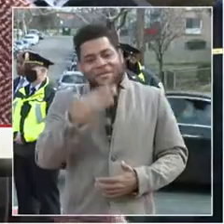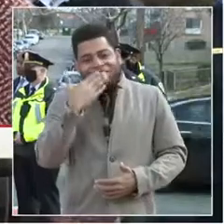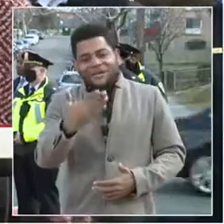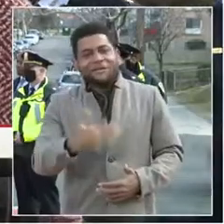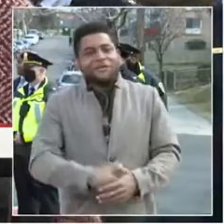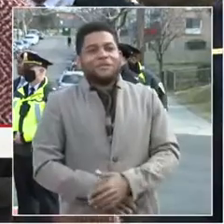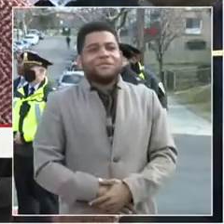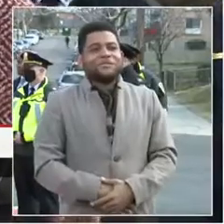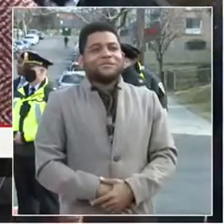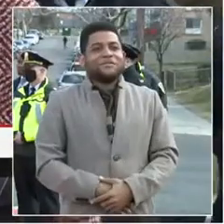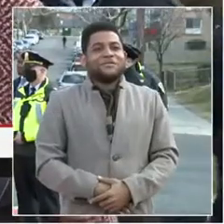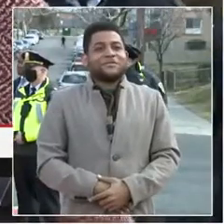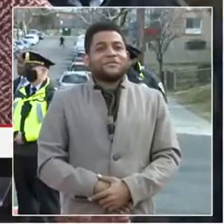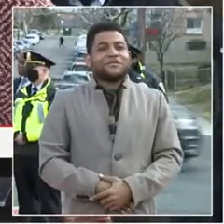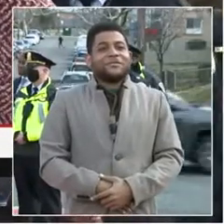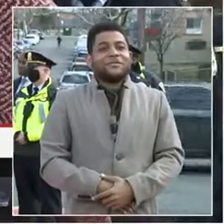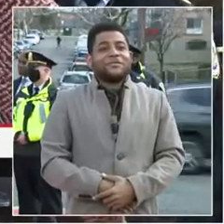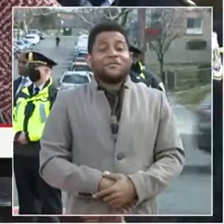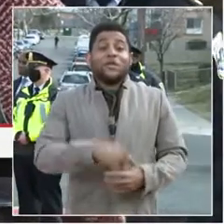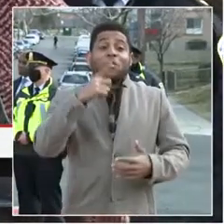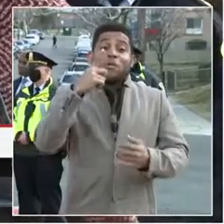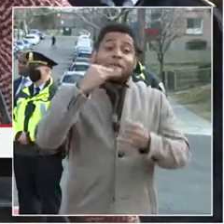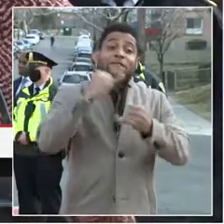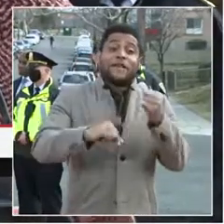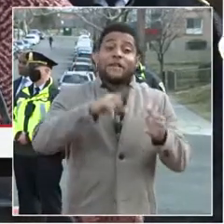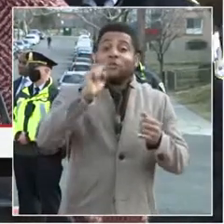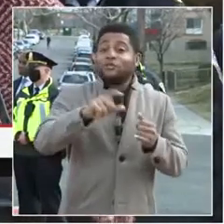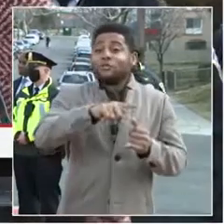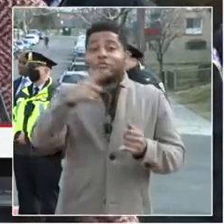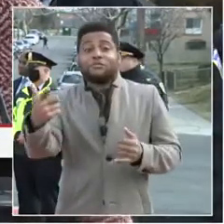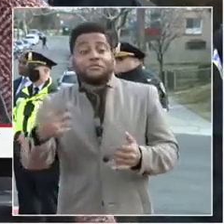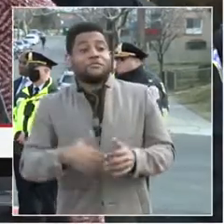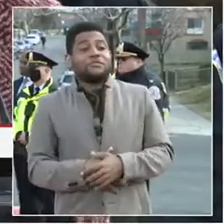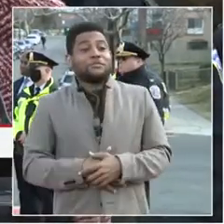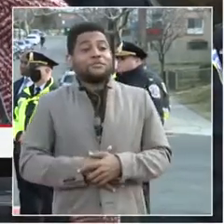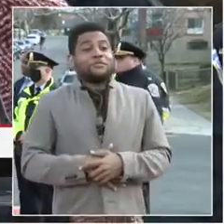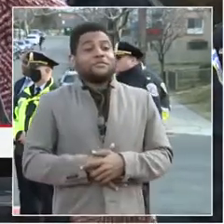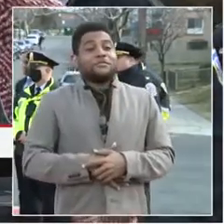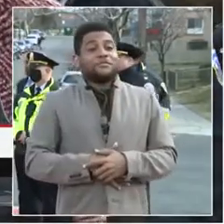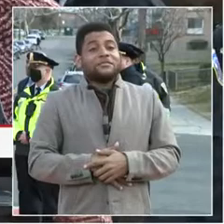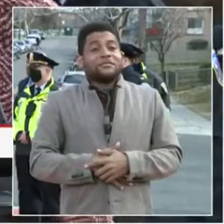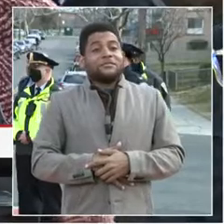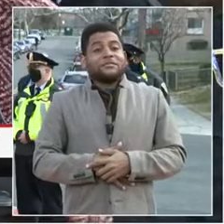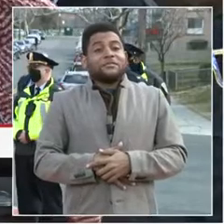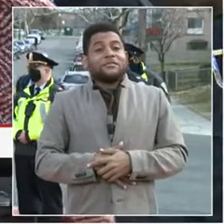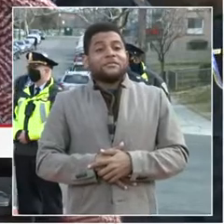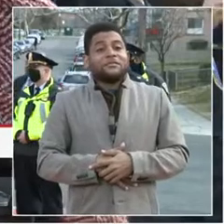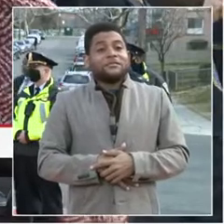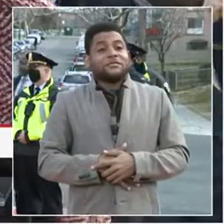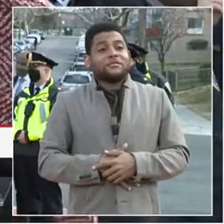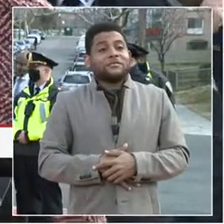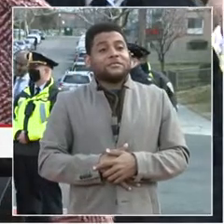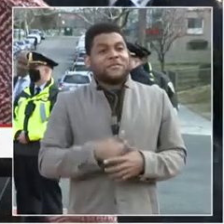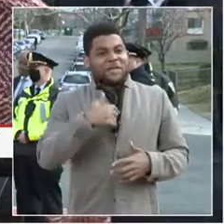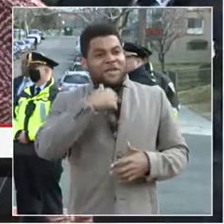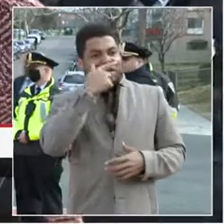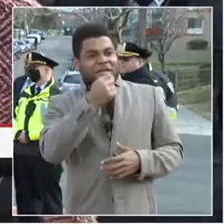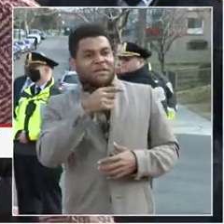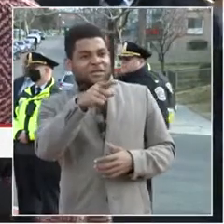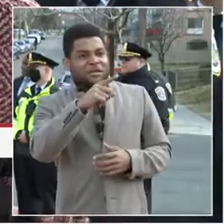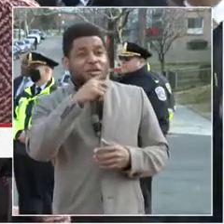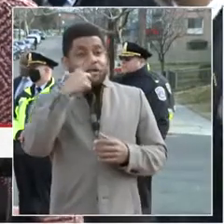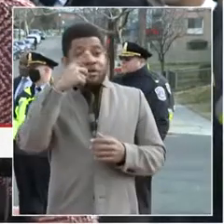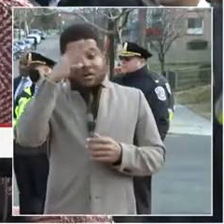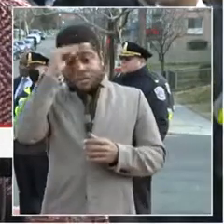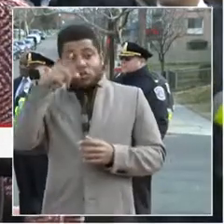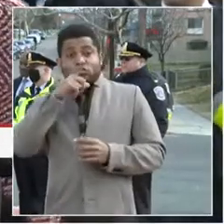Yes, I have one community question, and I'll come back to you. It's interesting. Kobe comes out to a press conference, and he's going